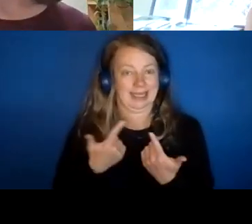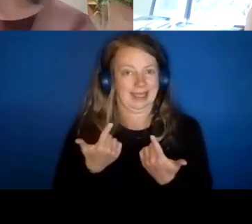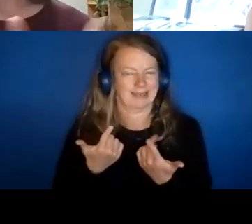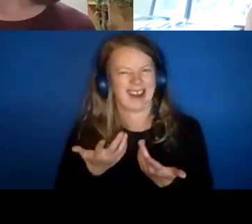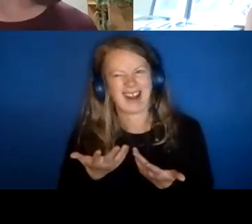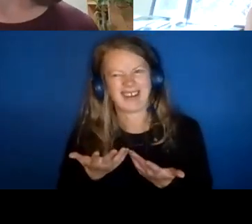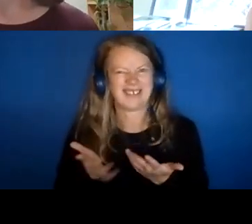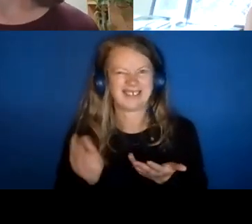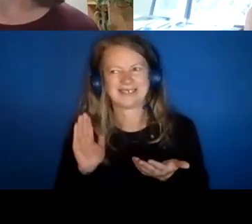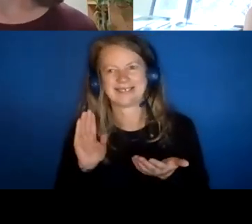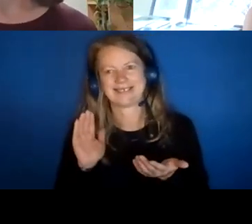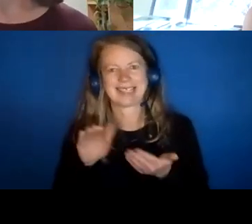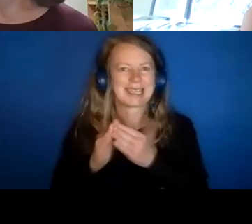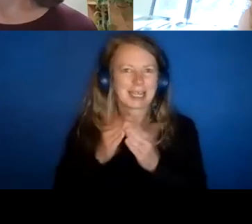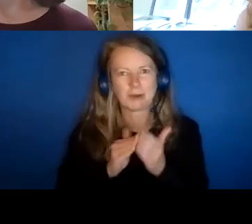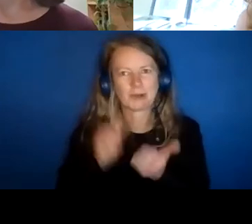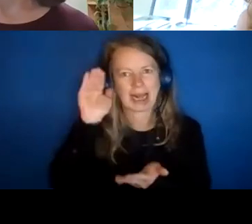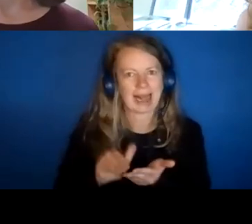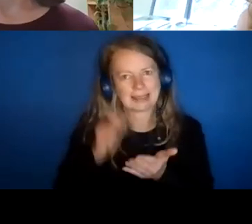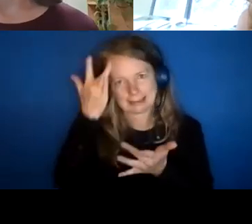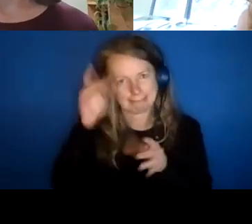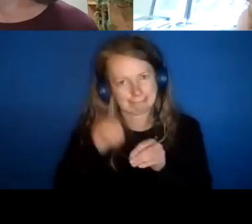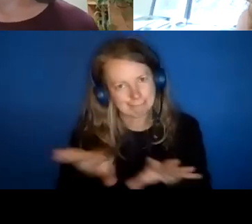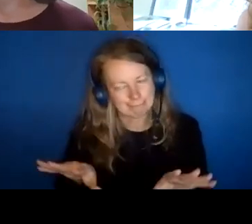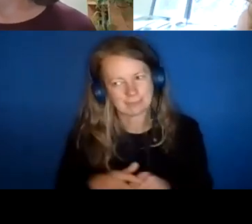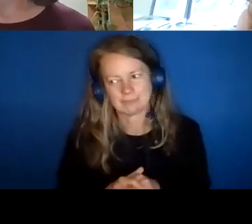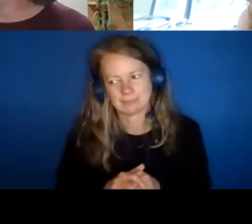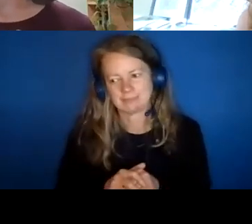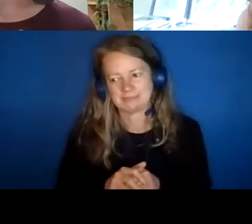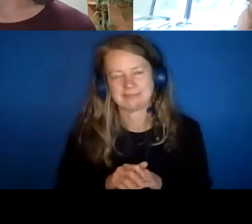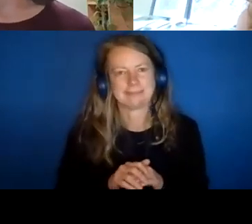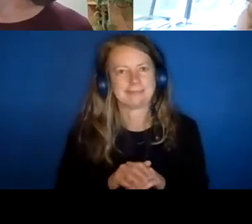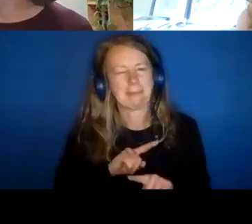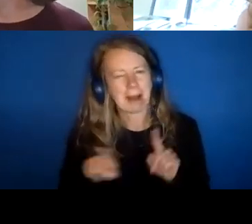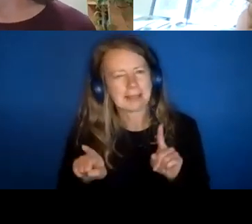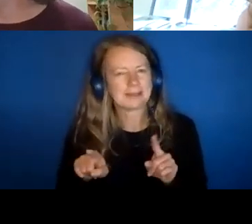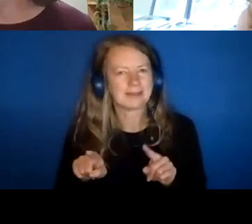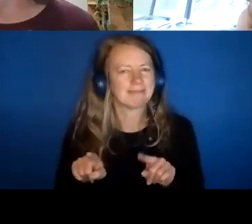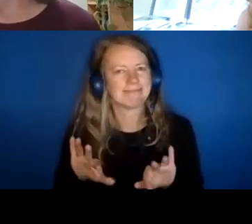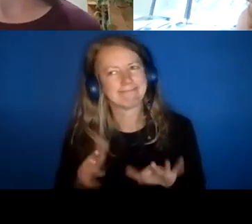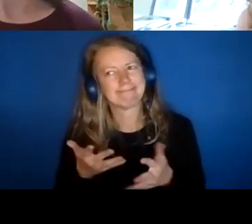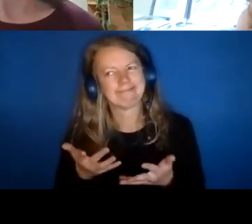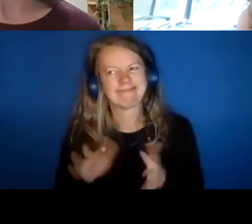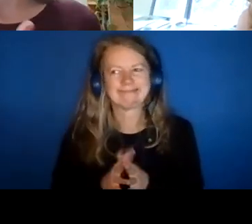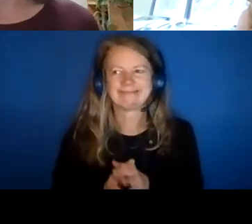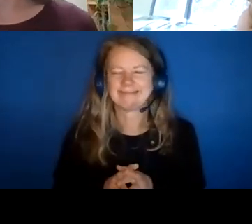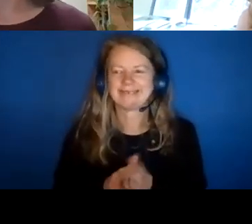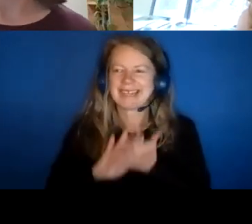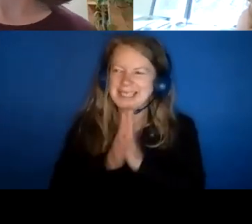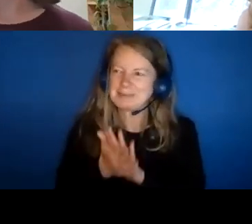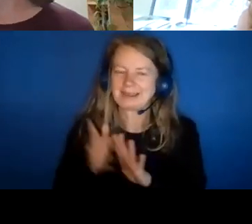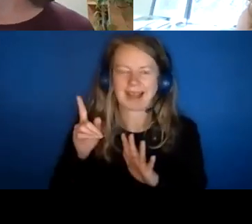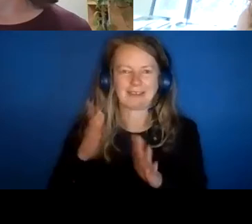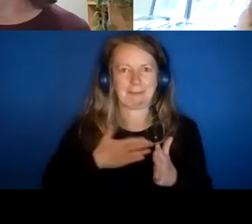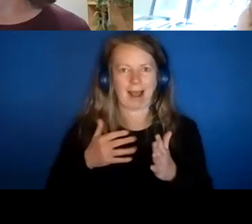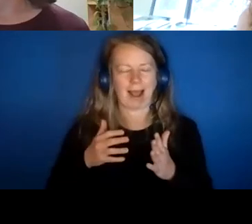low community level, but it's been kind of I don't know, a shock to my